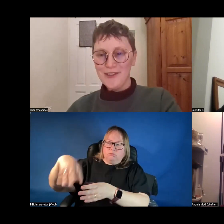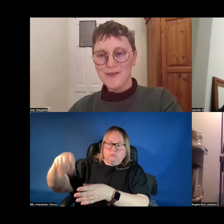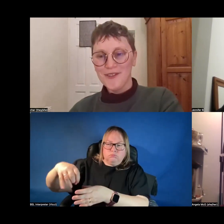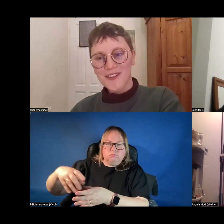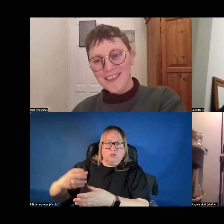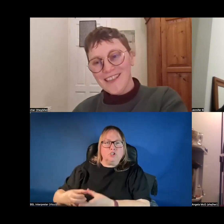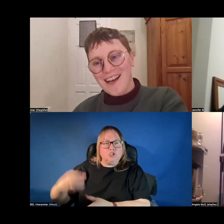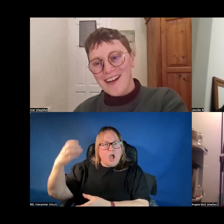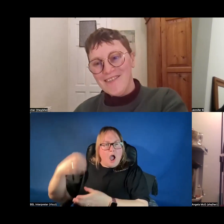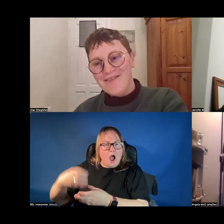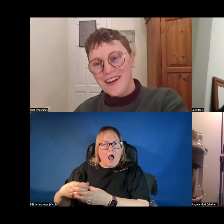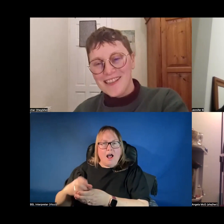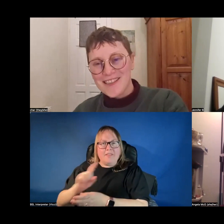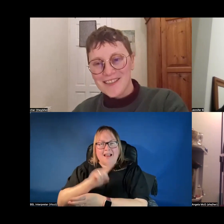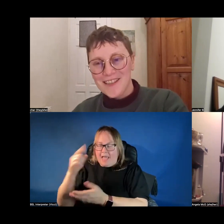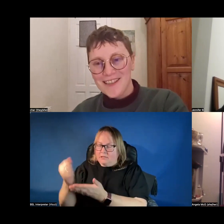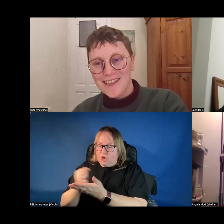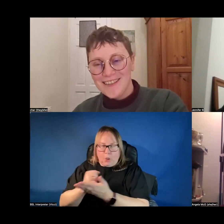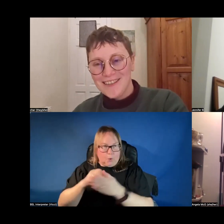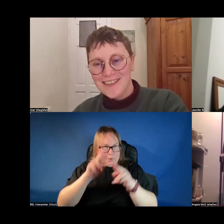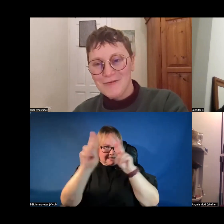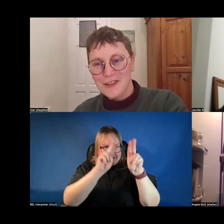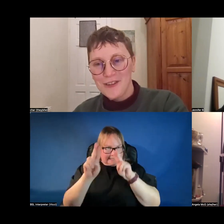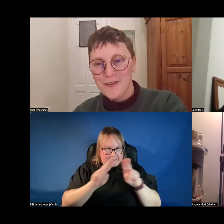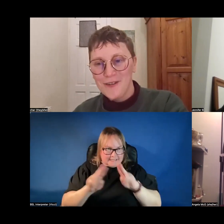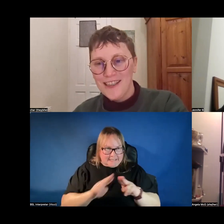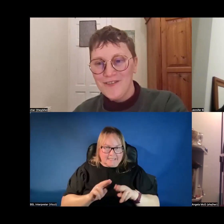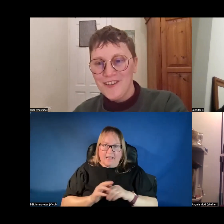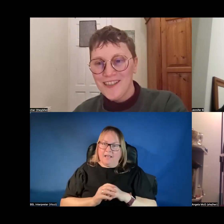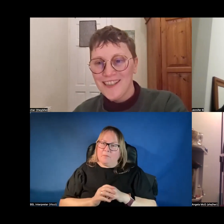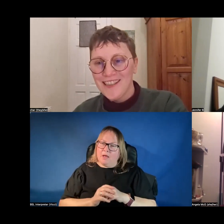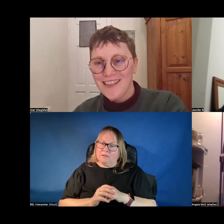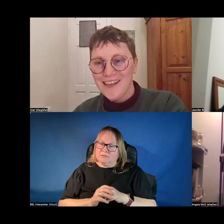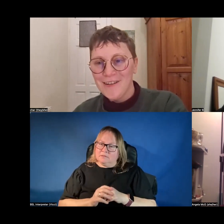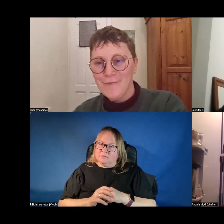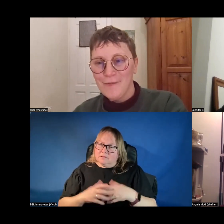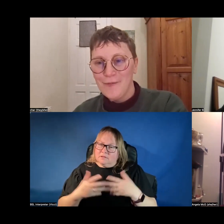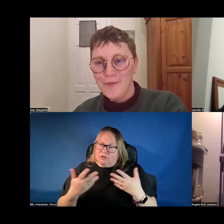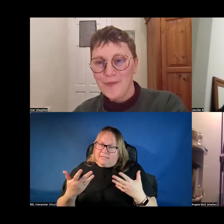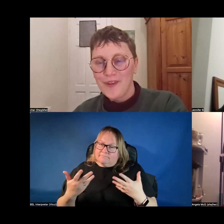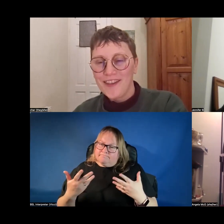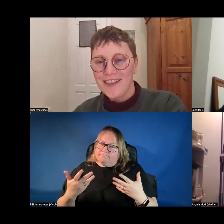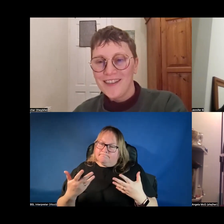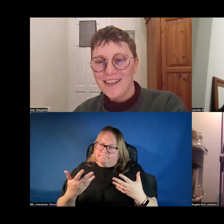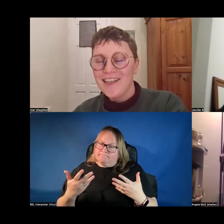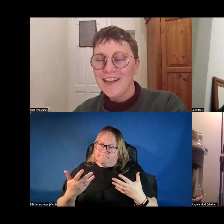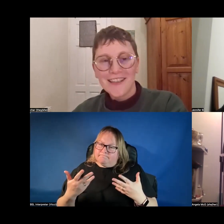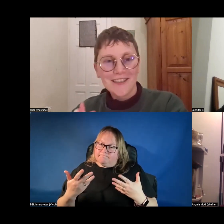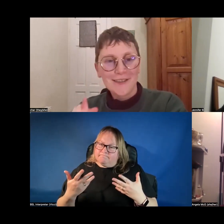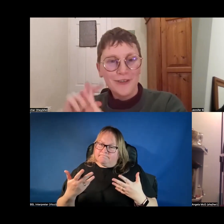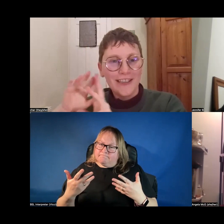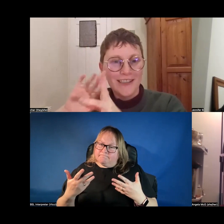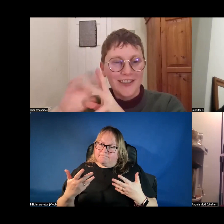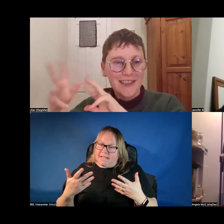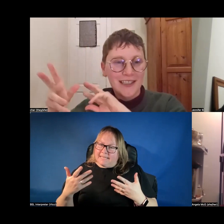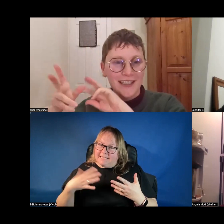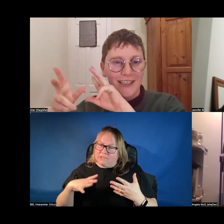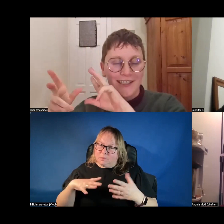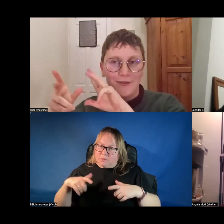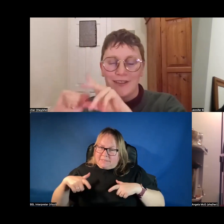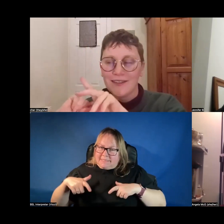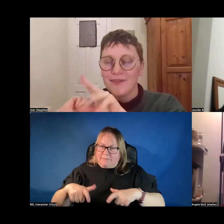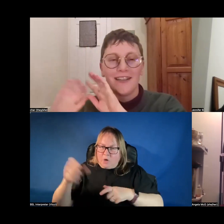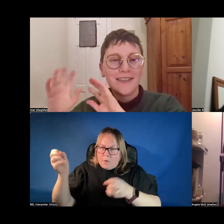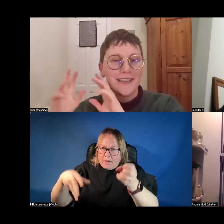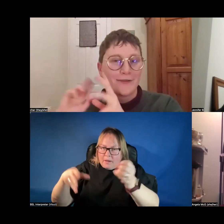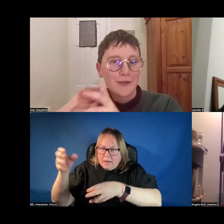that's so beautiful. And such a wonderful way of working. Yeah, I think there's some really interesting